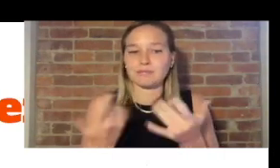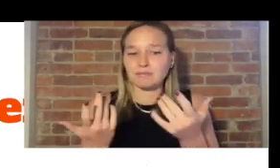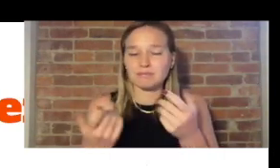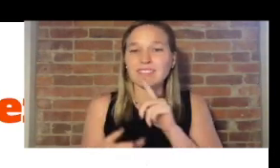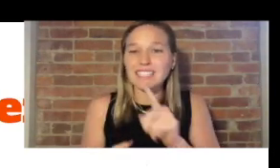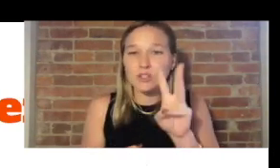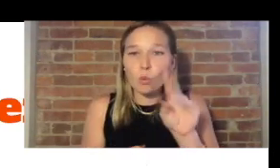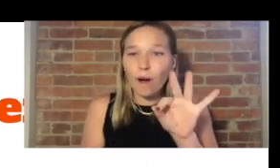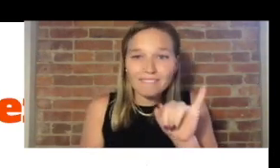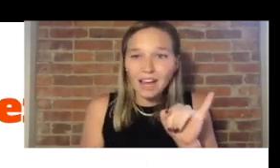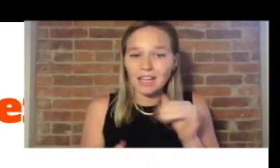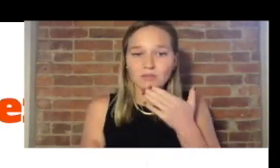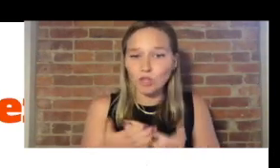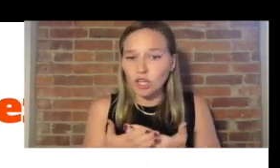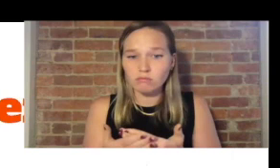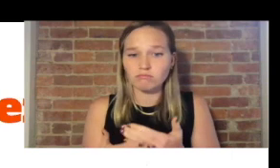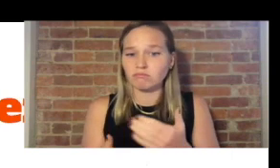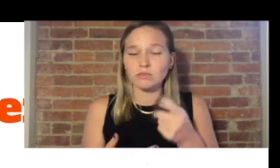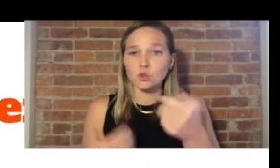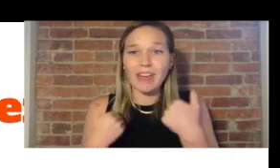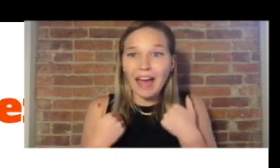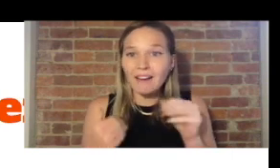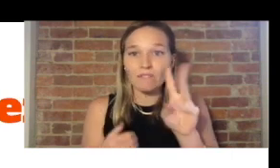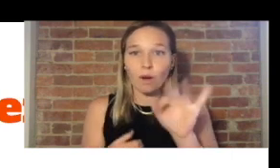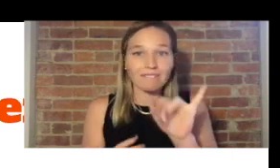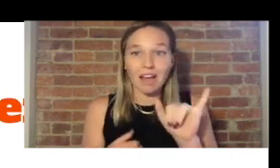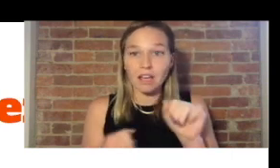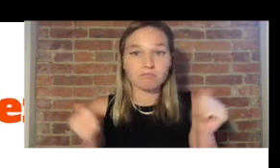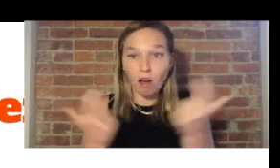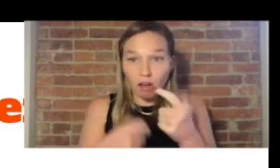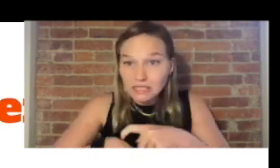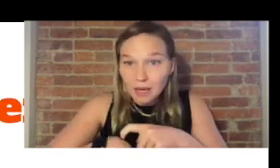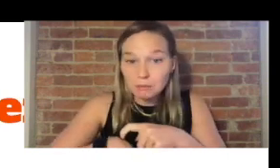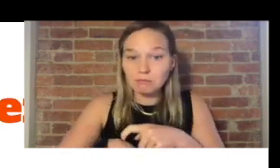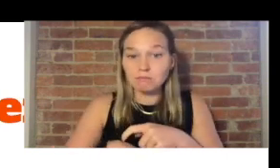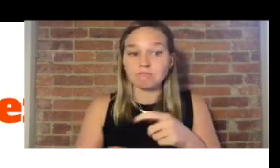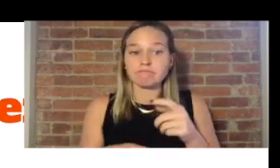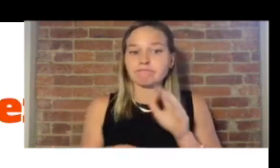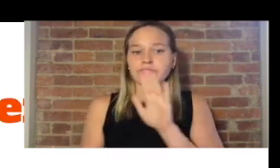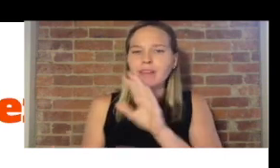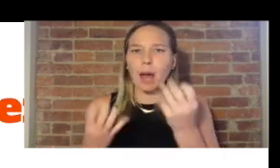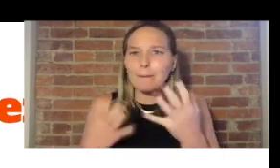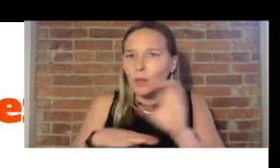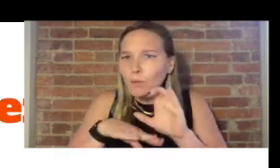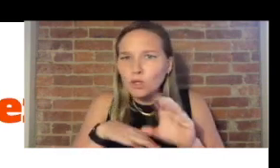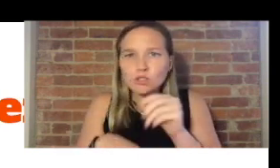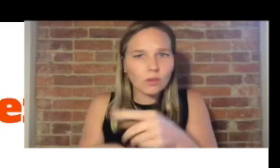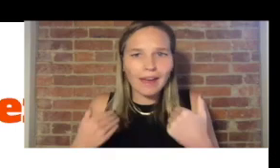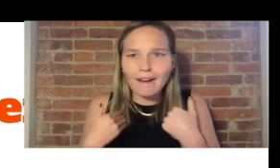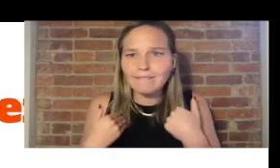The final thing that's so important is access to technology. Do they have good Wi-Fi? Do they have access